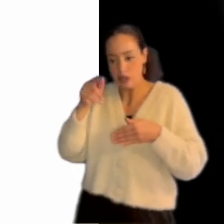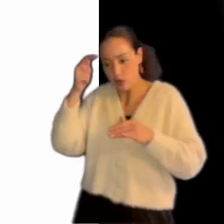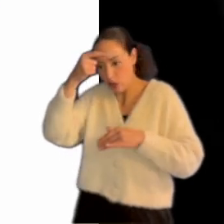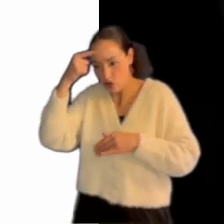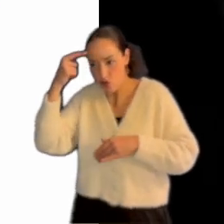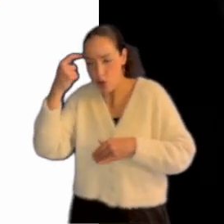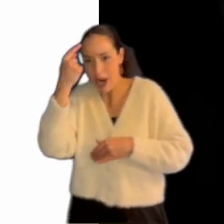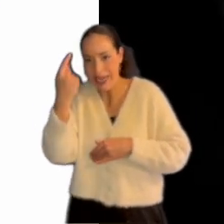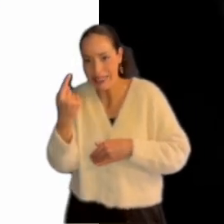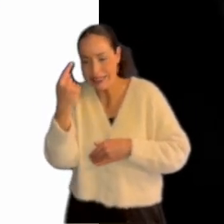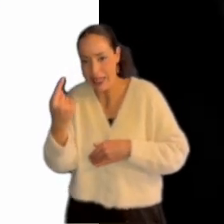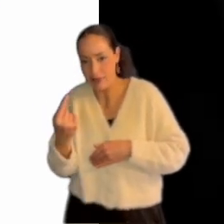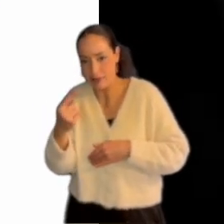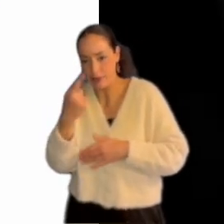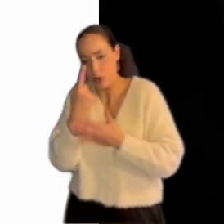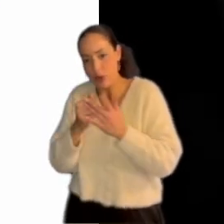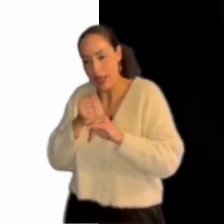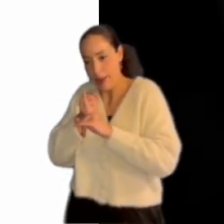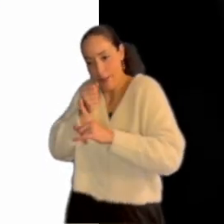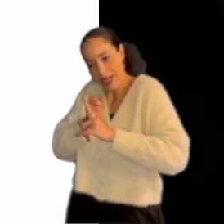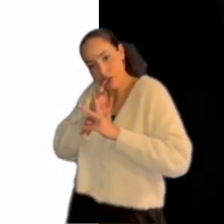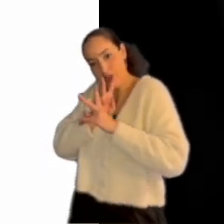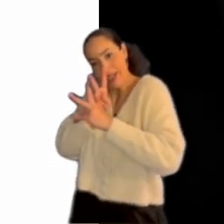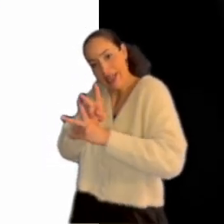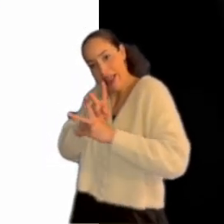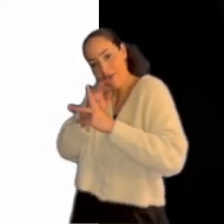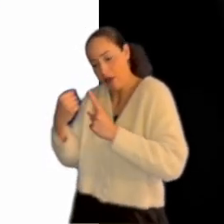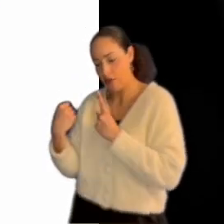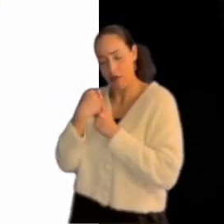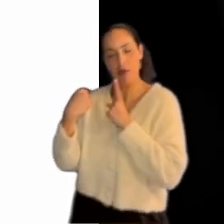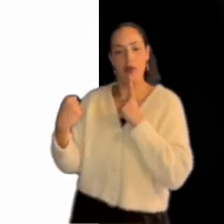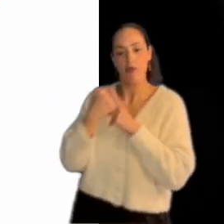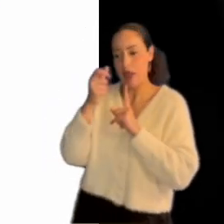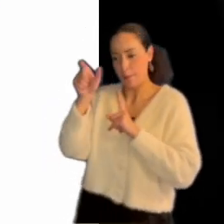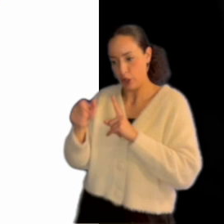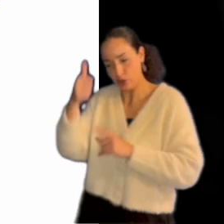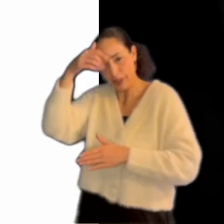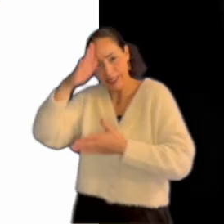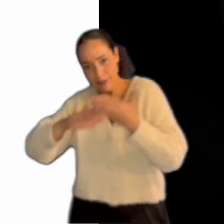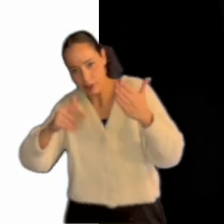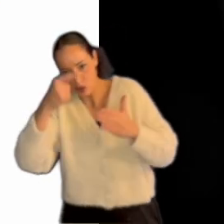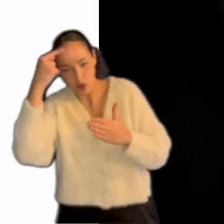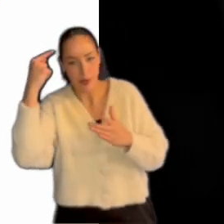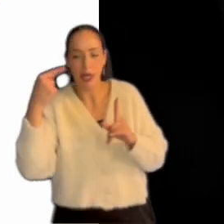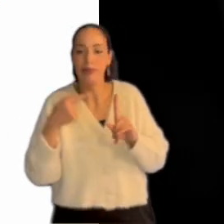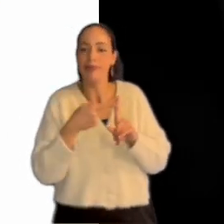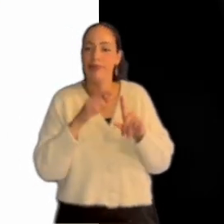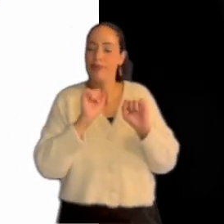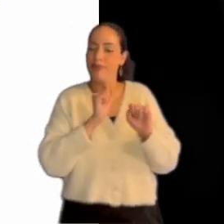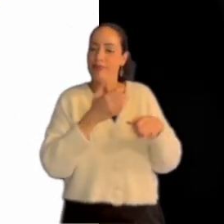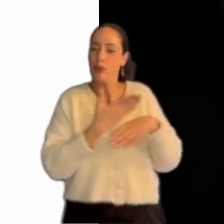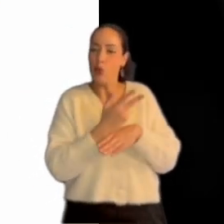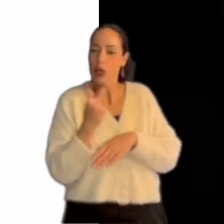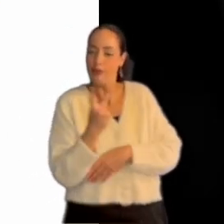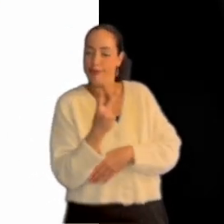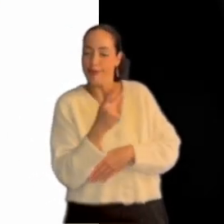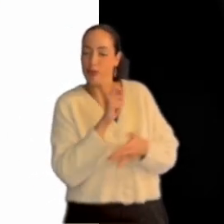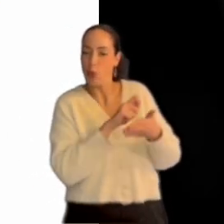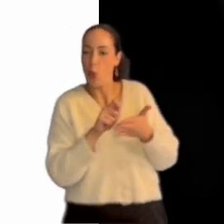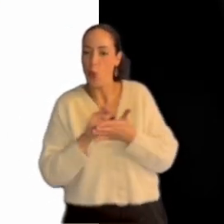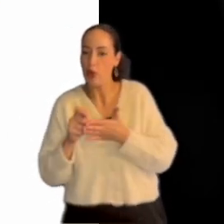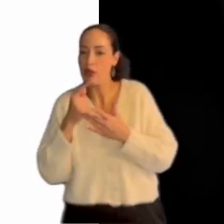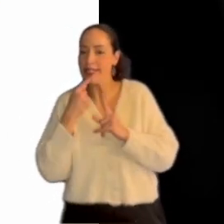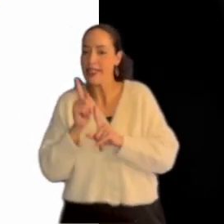it. In their work, McCann and Perlman argue that vicarious trauma occurs in response to cumulative and empathic engagement with